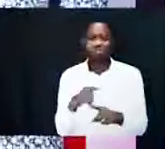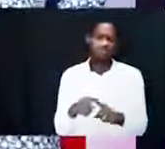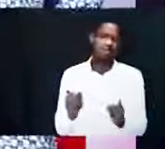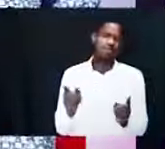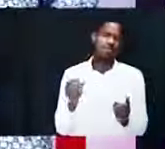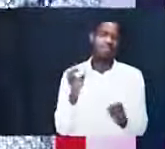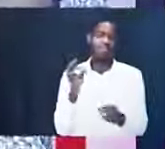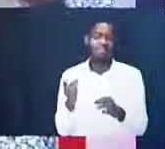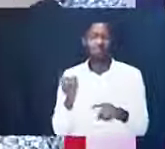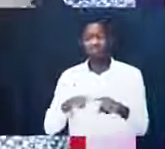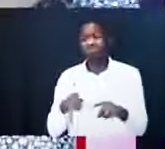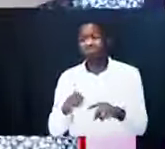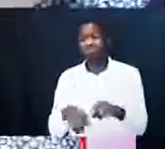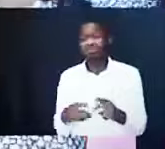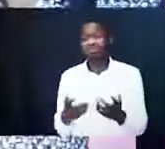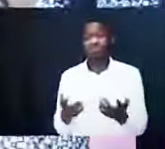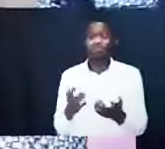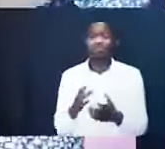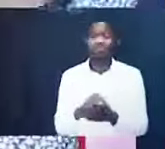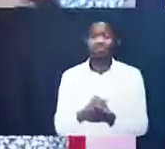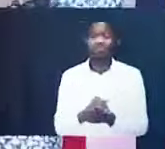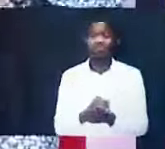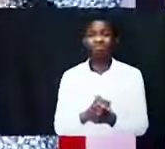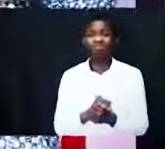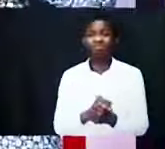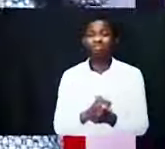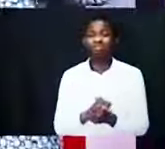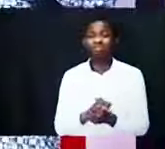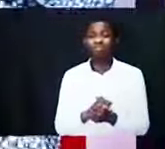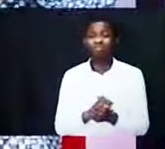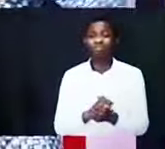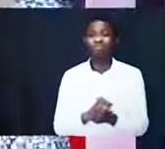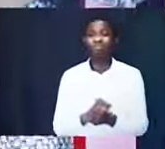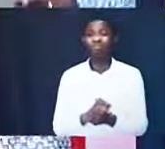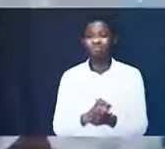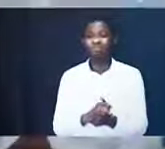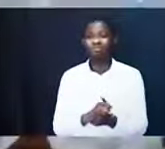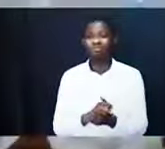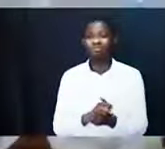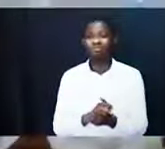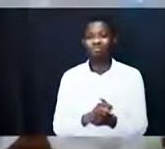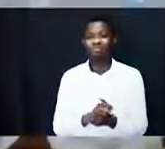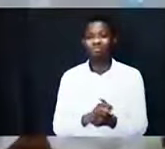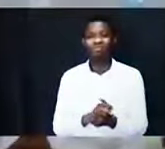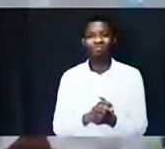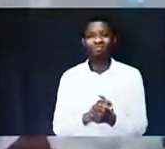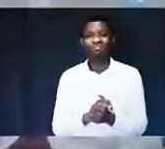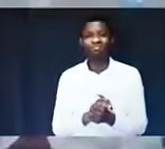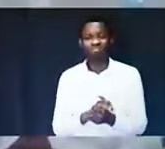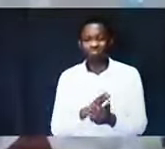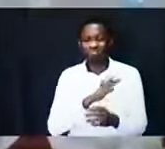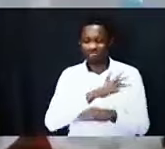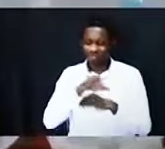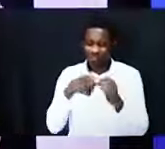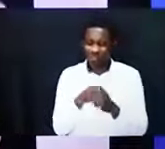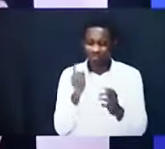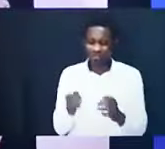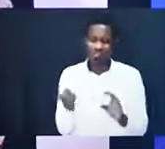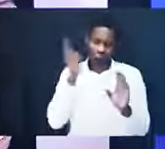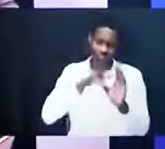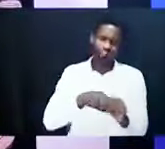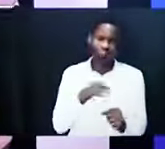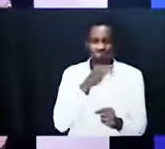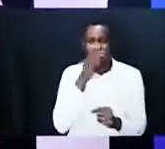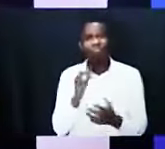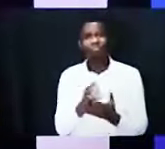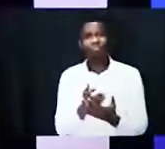cram it in Bizel. You better come out because it's very long. And I said, won't to me. I didn't mean to me. What did you actually come? You go to the PIW, you